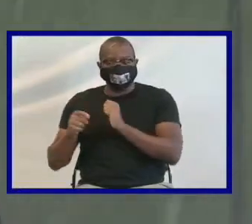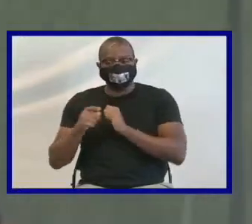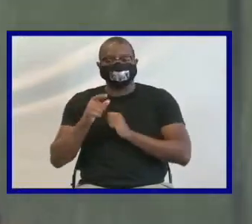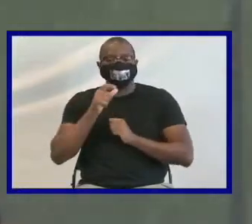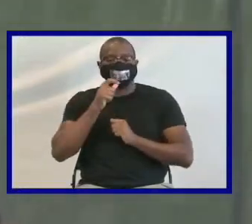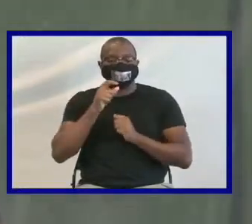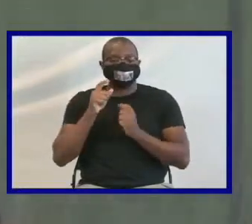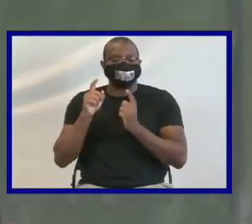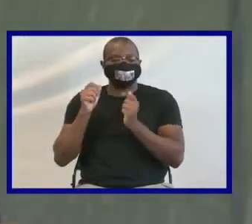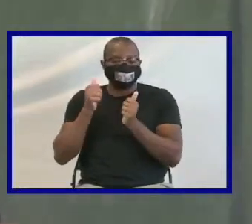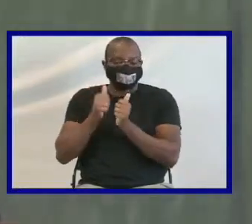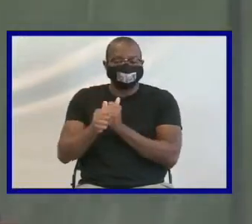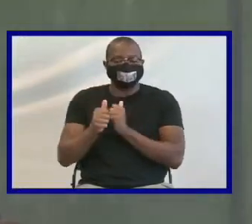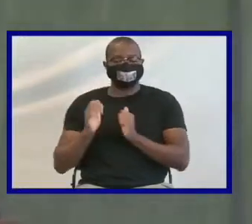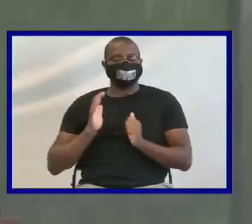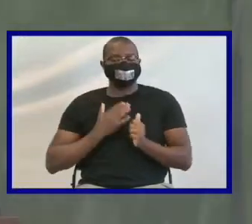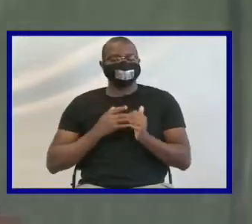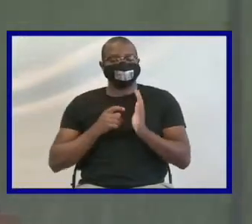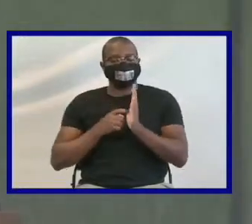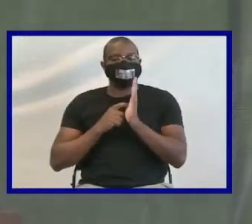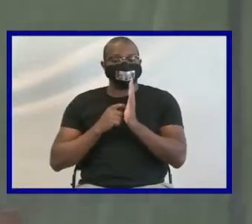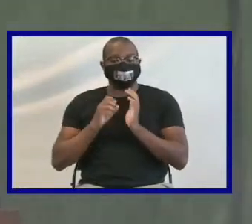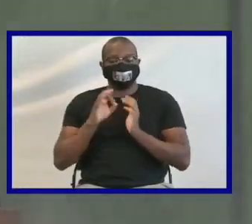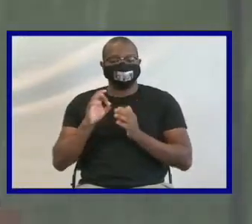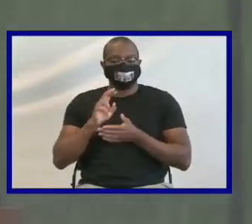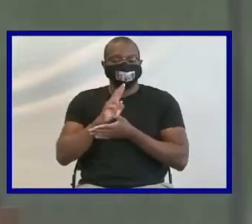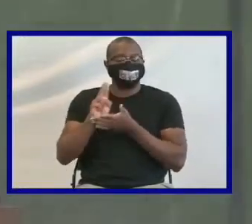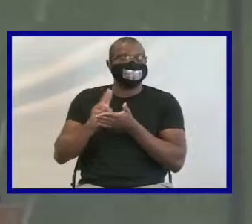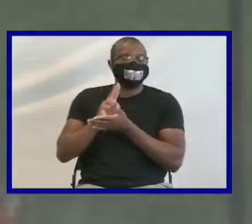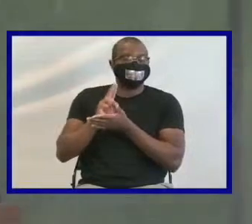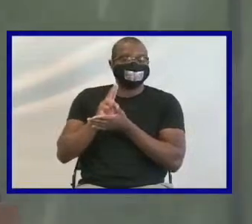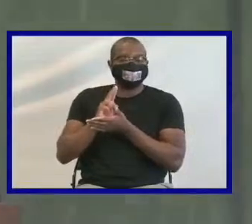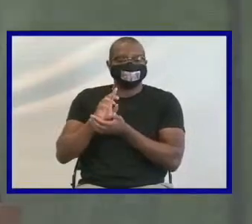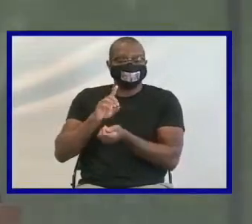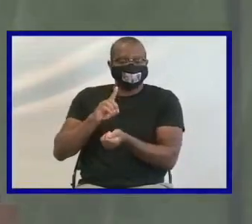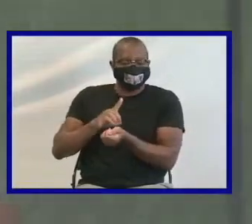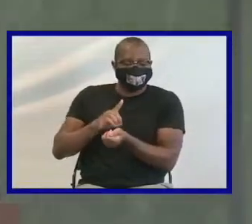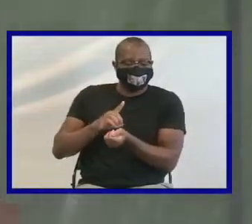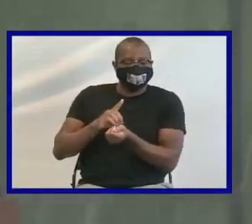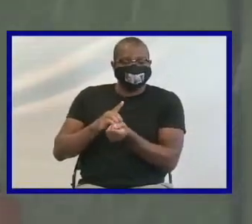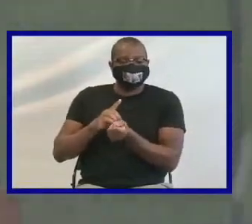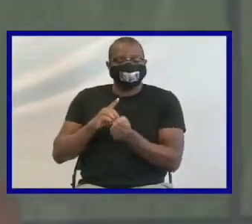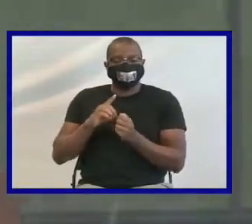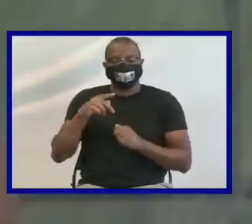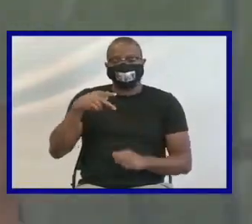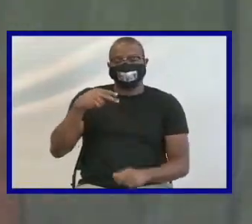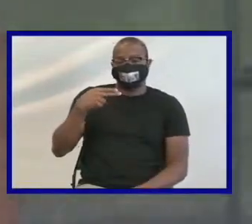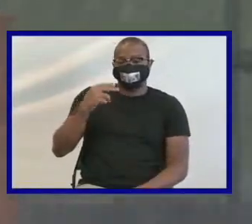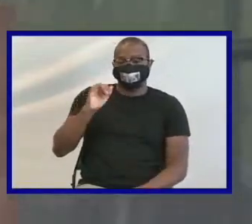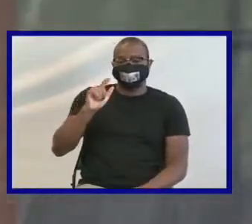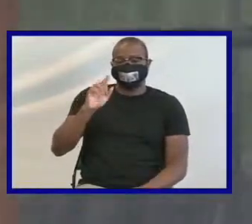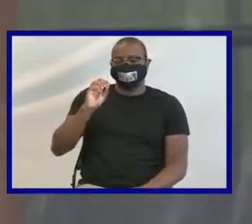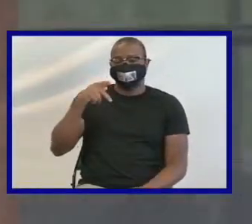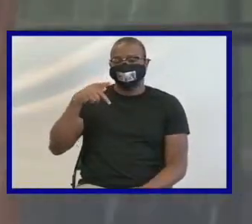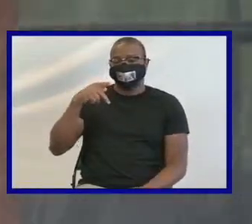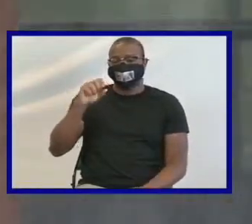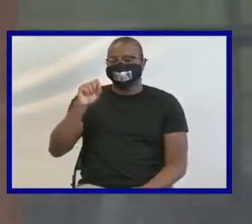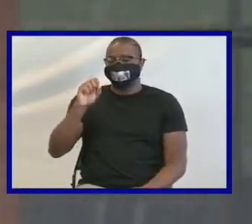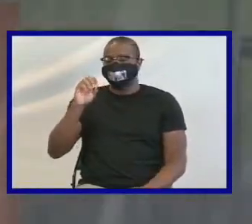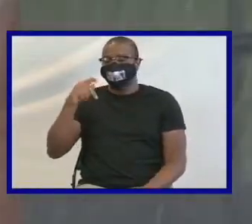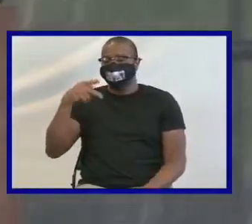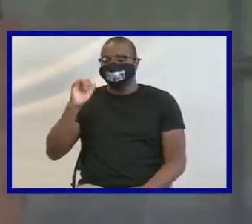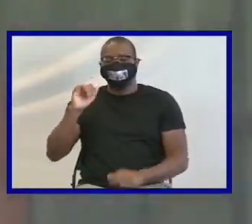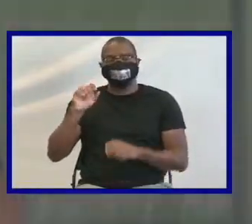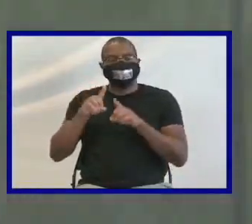highest requirements of the university the Doctor of Philosophy degree with all the rights, privileges, duties,